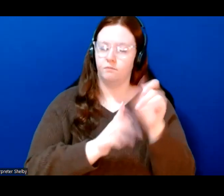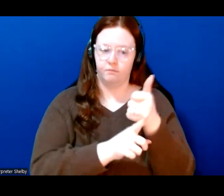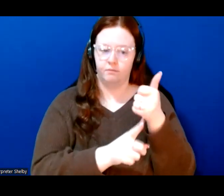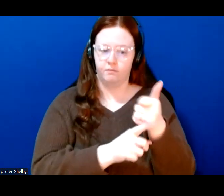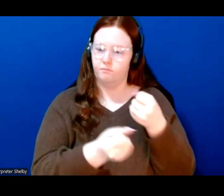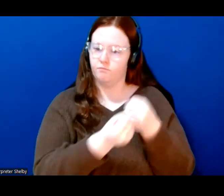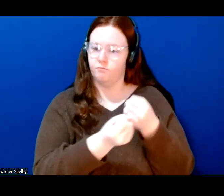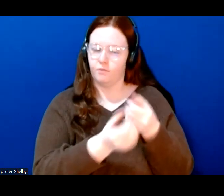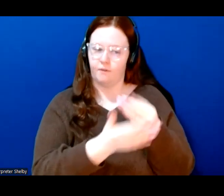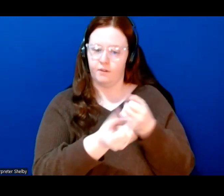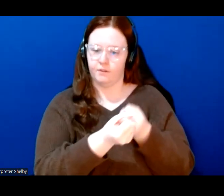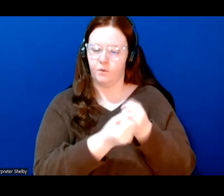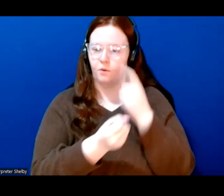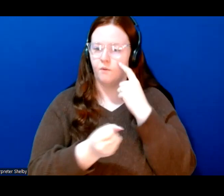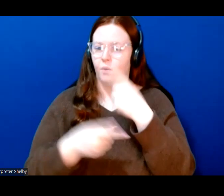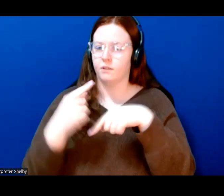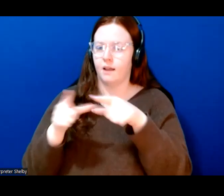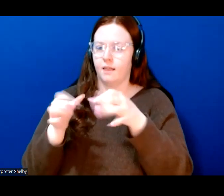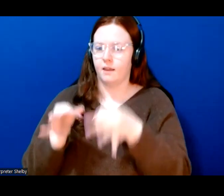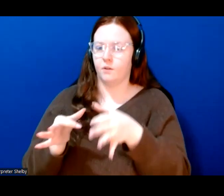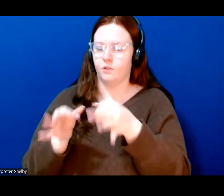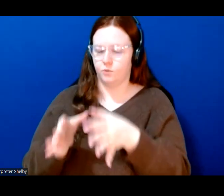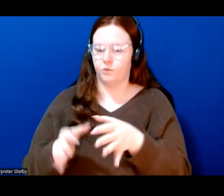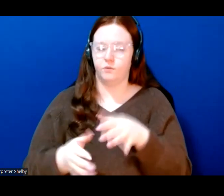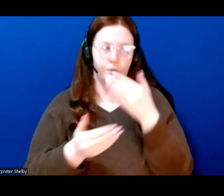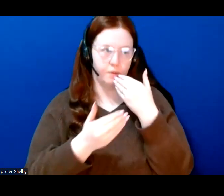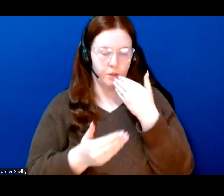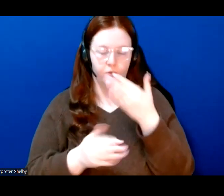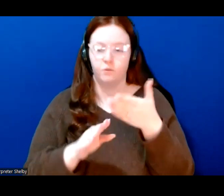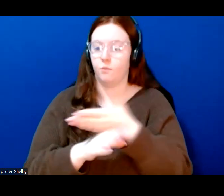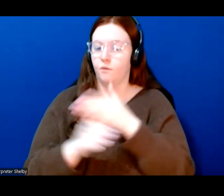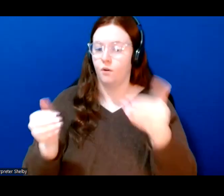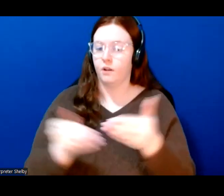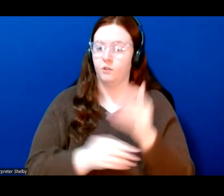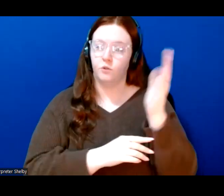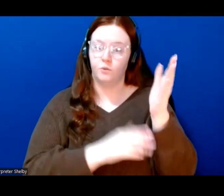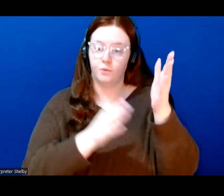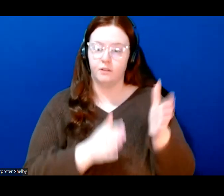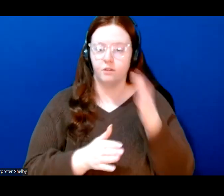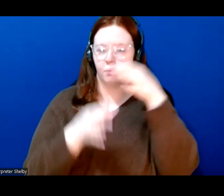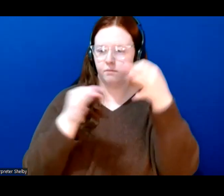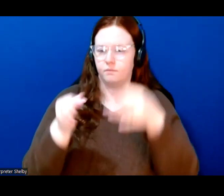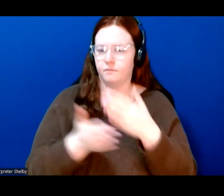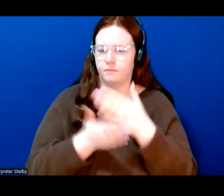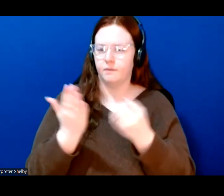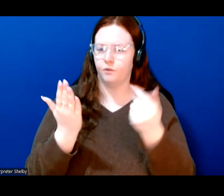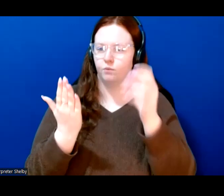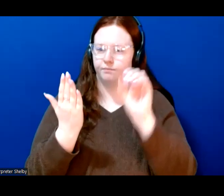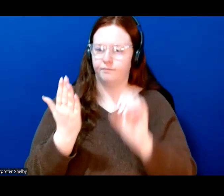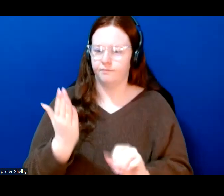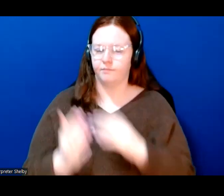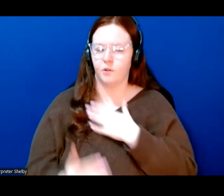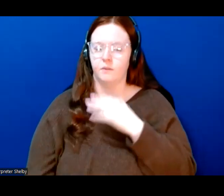very grateful. Before I introduce the presenter, I'll go over a few housekeeping tips. Please mute